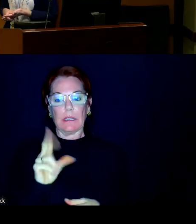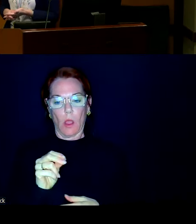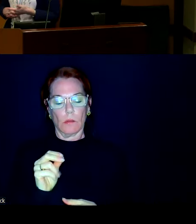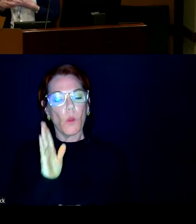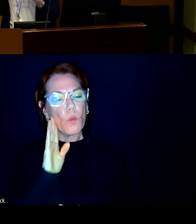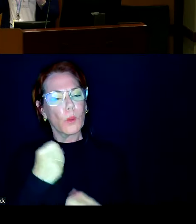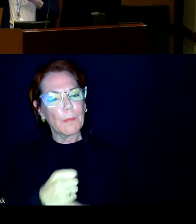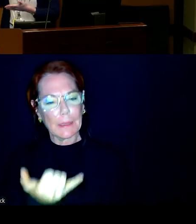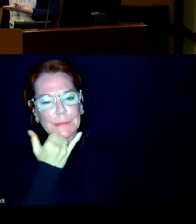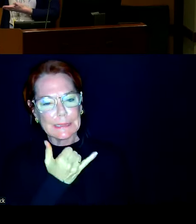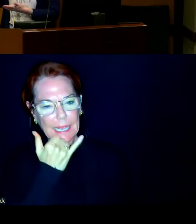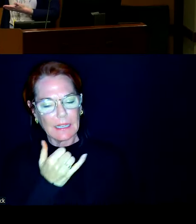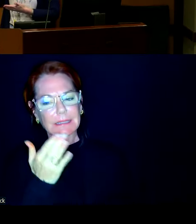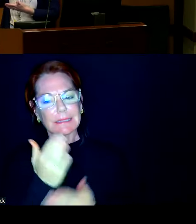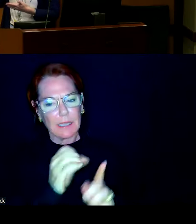tricky.